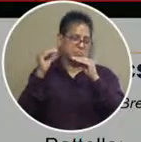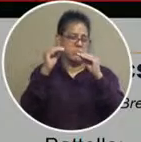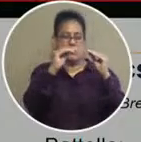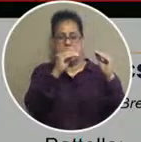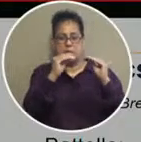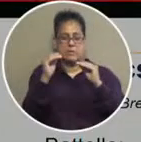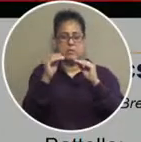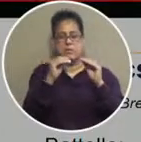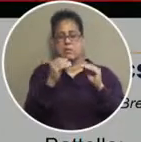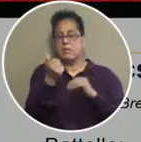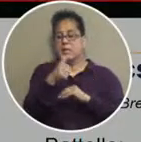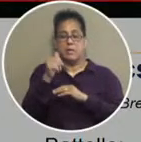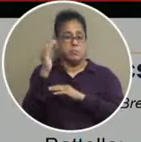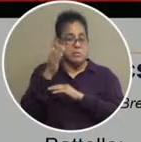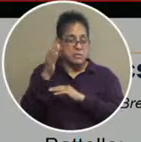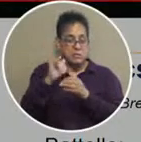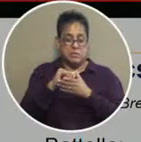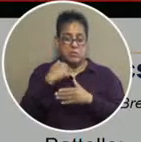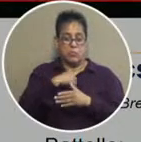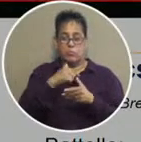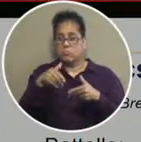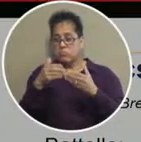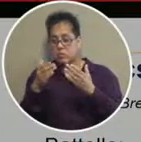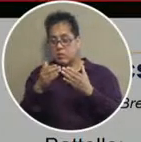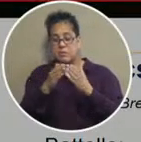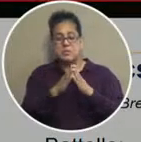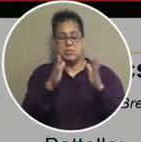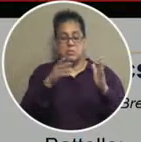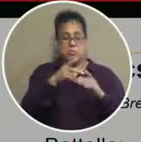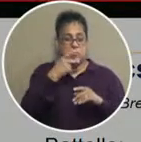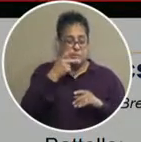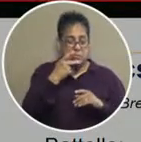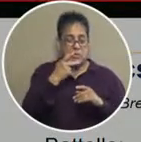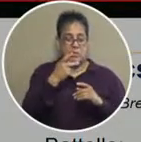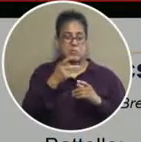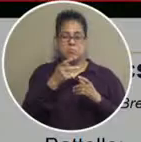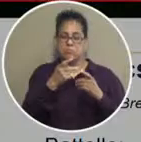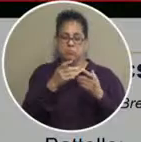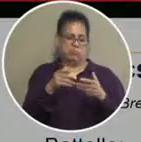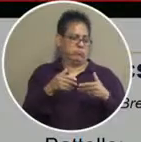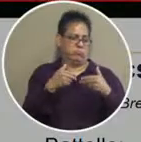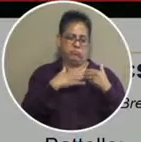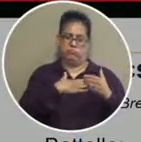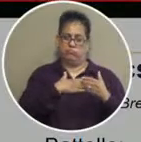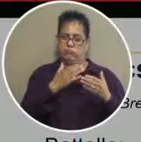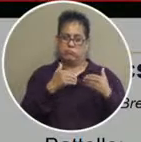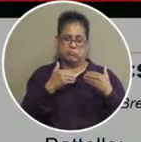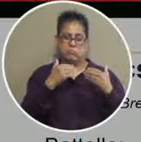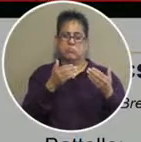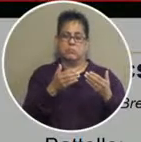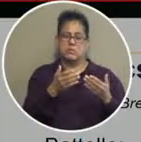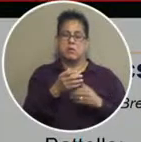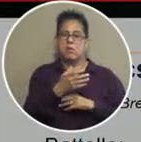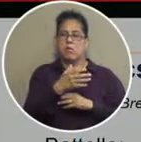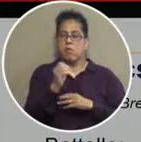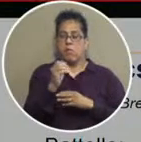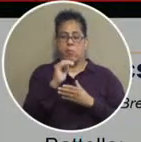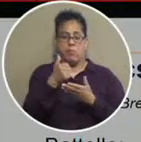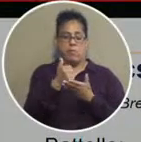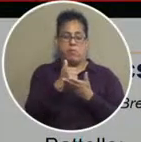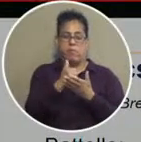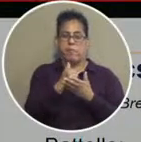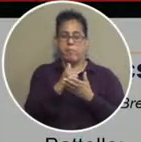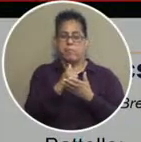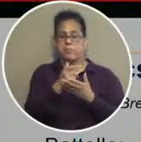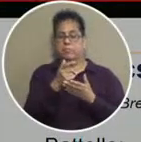provide any presentations that we can give to the general public or to the partners that help to put this into the